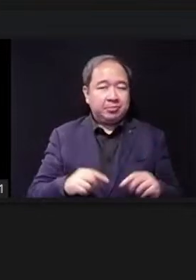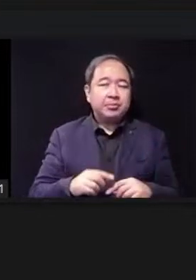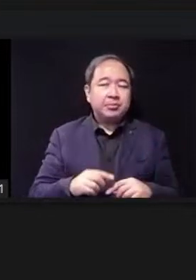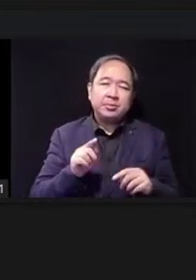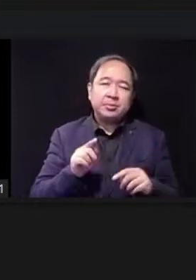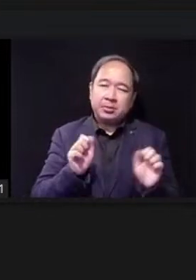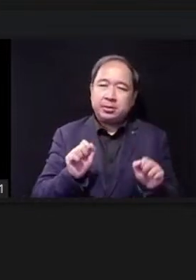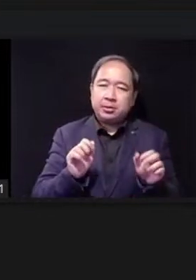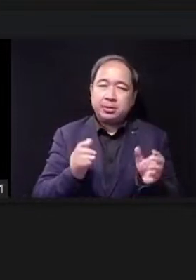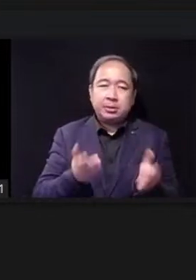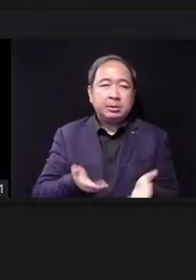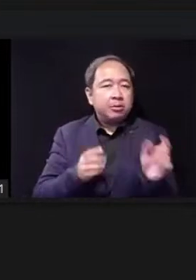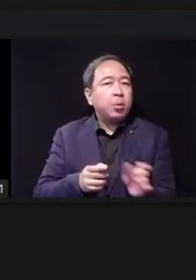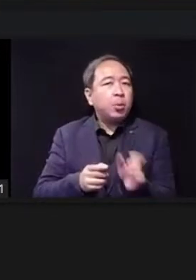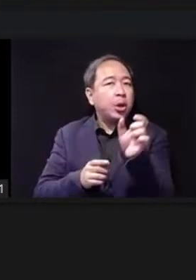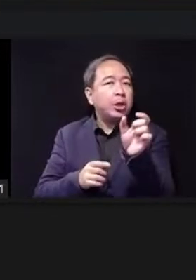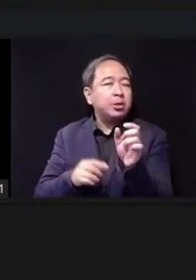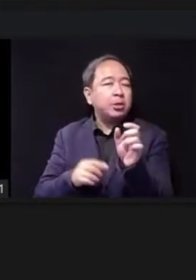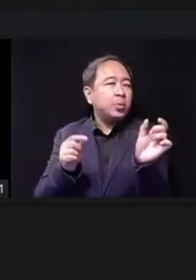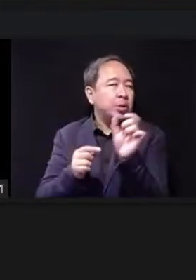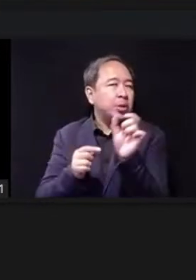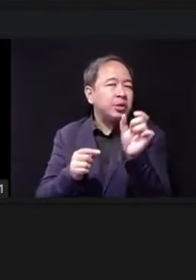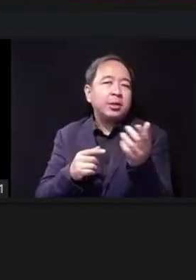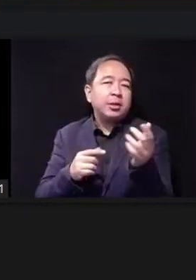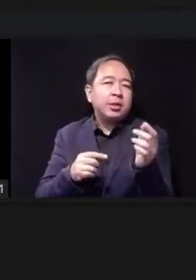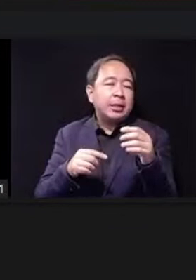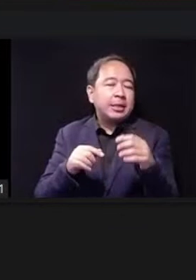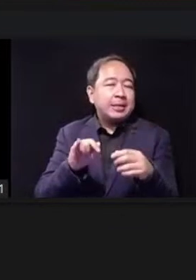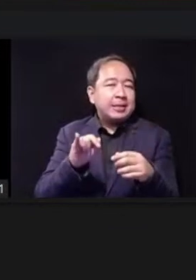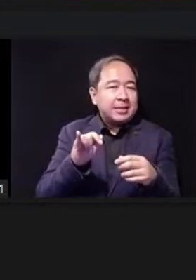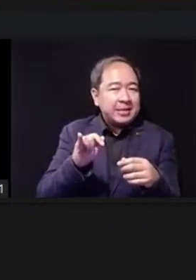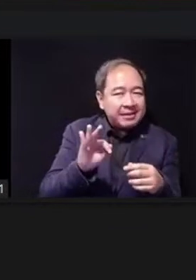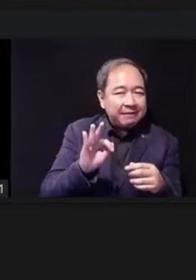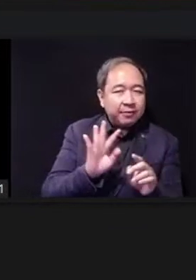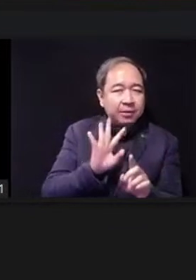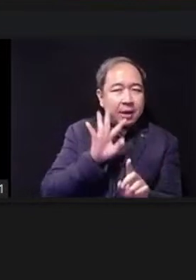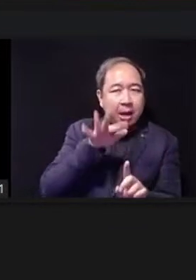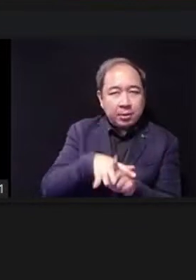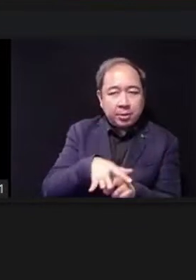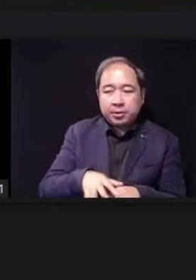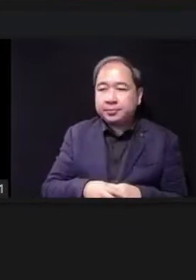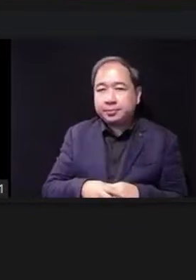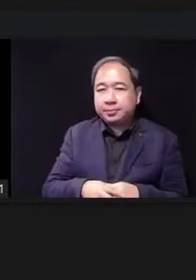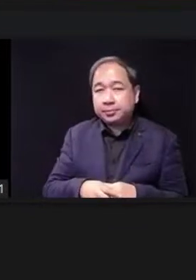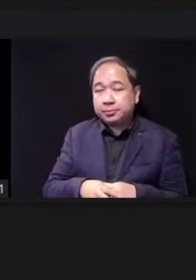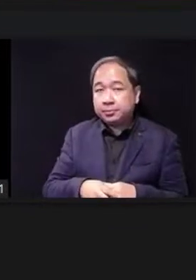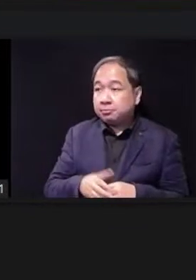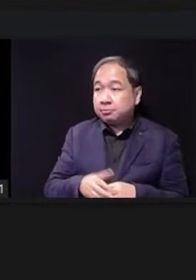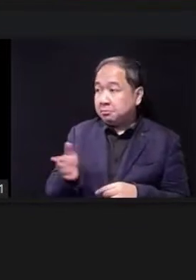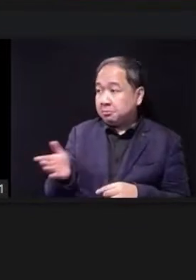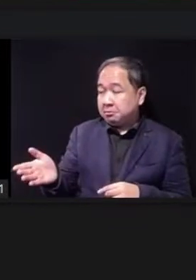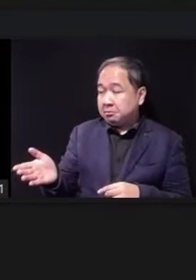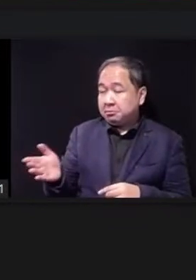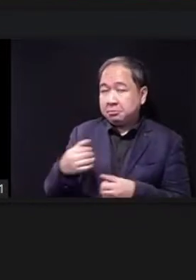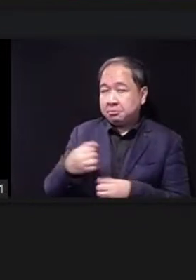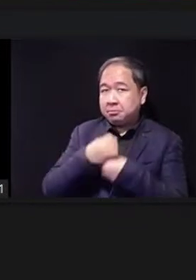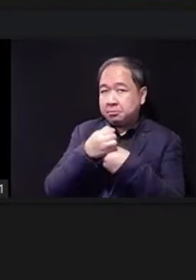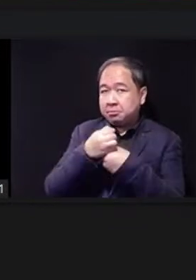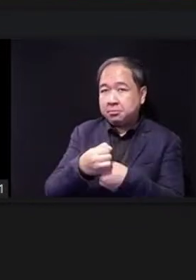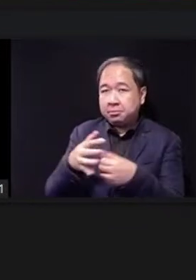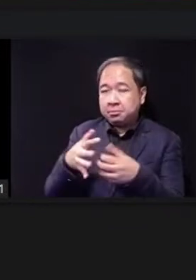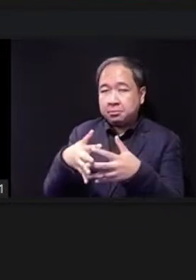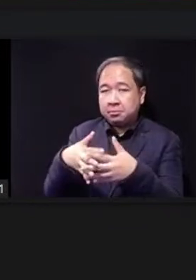Thank you very much to the distinguished delegate from Iran for the suggestion. May I call on the distinguished delegate from the United States of